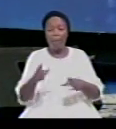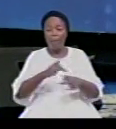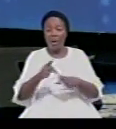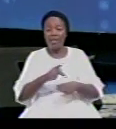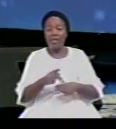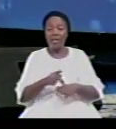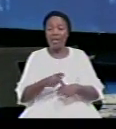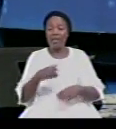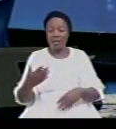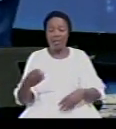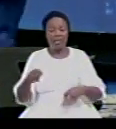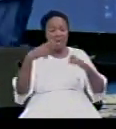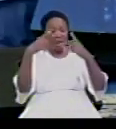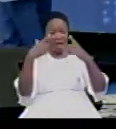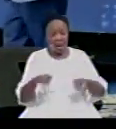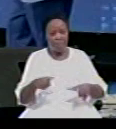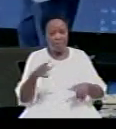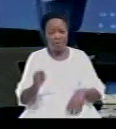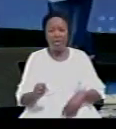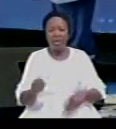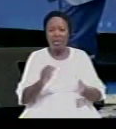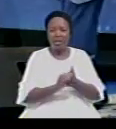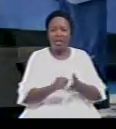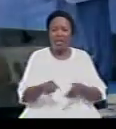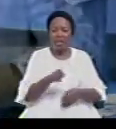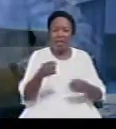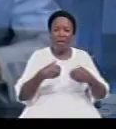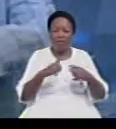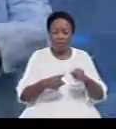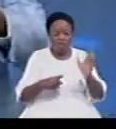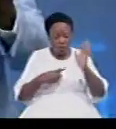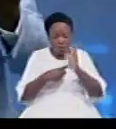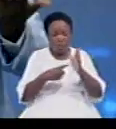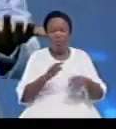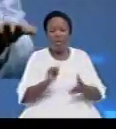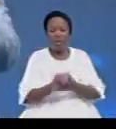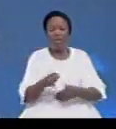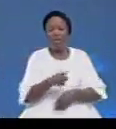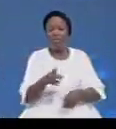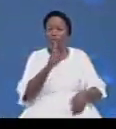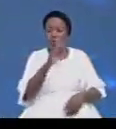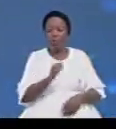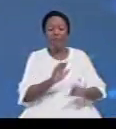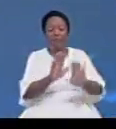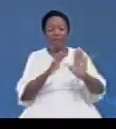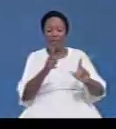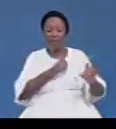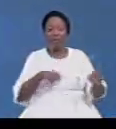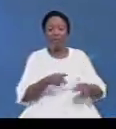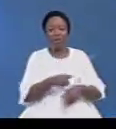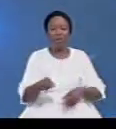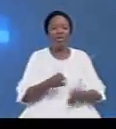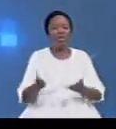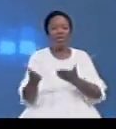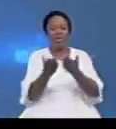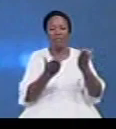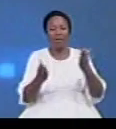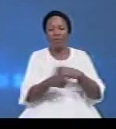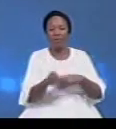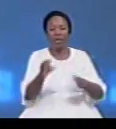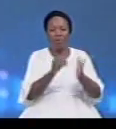happen that they should show they truly fear the Lord, they served their